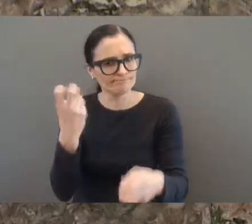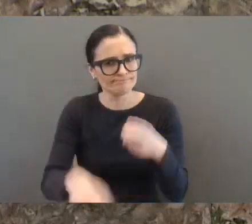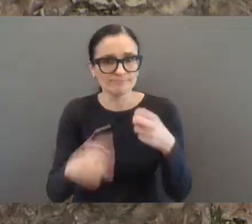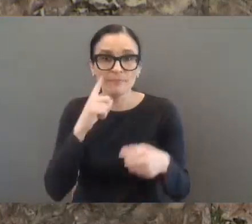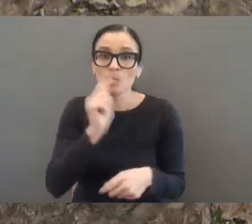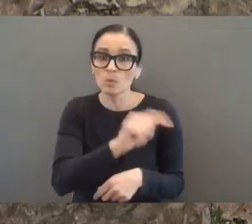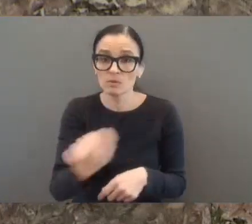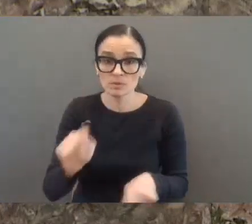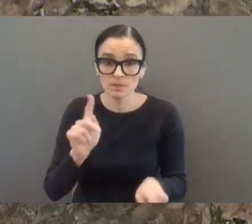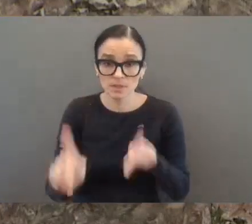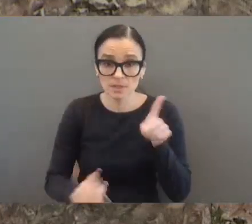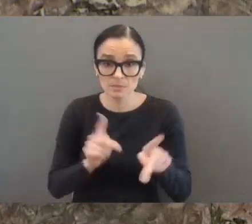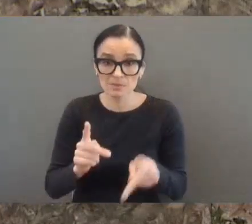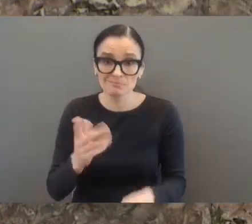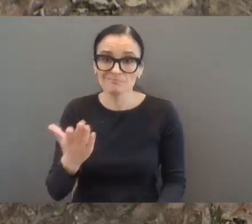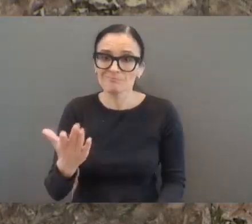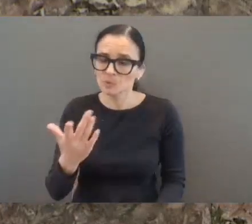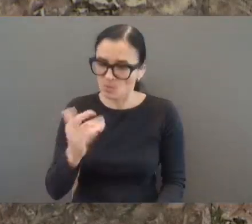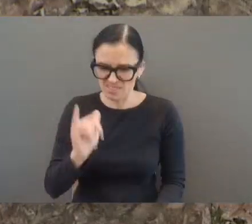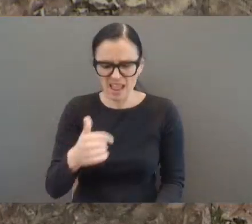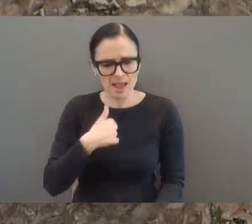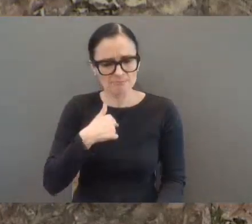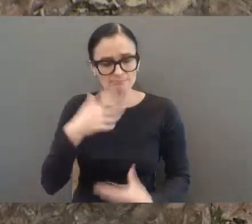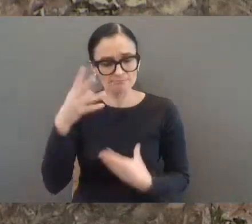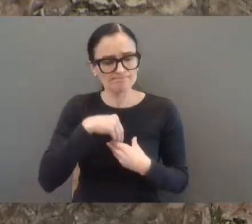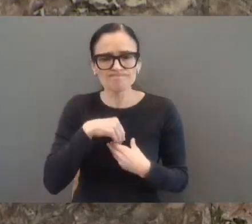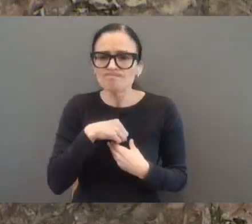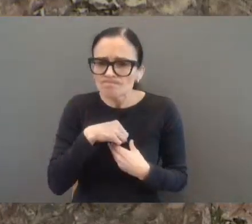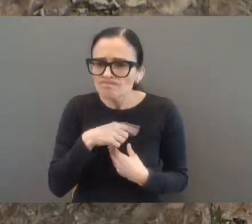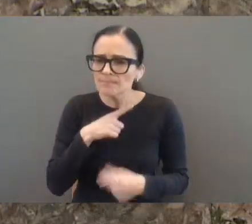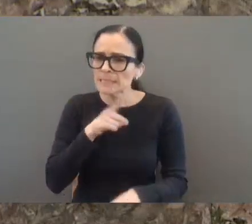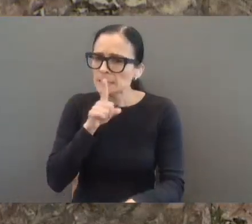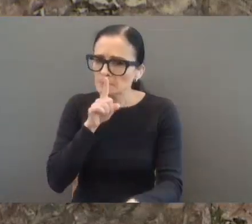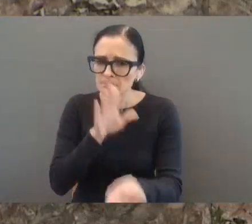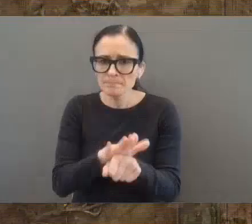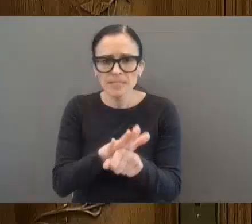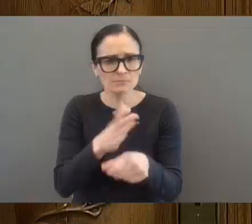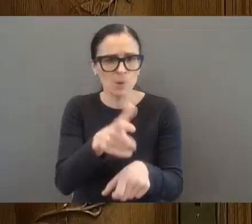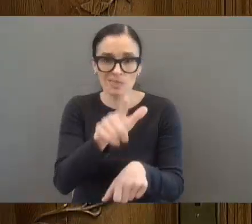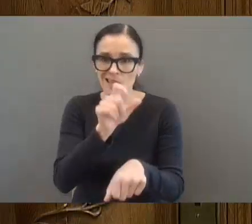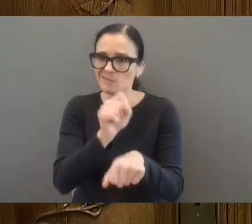that we can make progress as we already are. Thank you, Mr. Speaker.